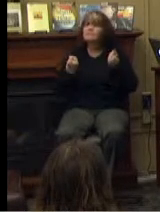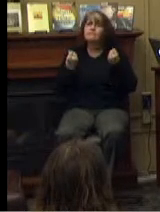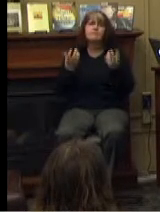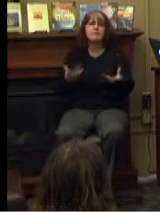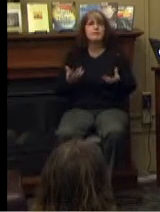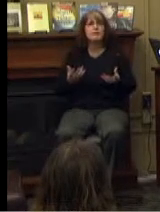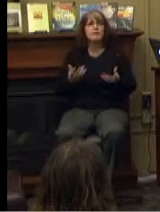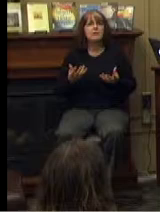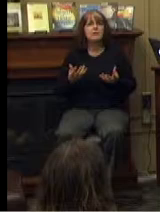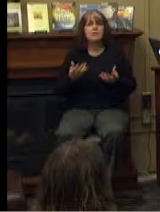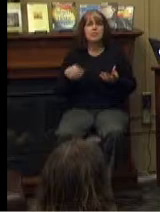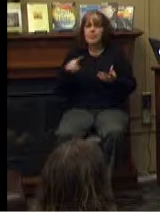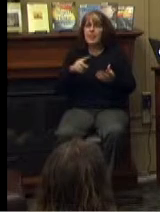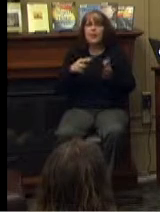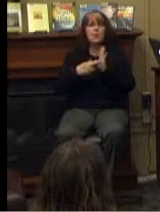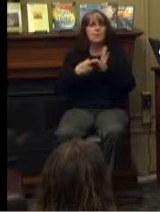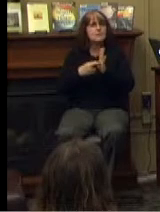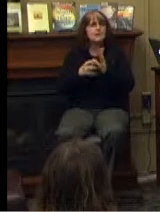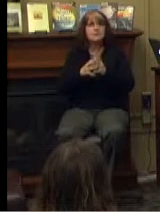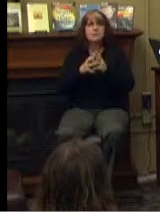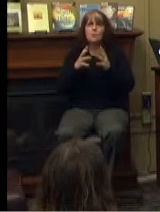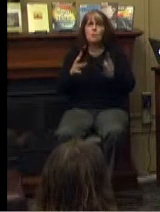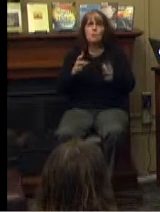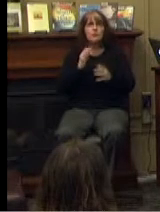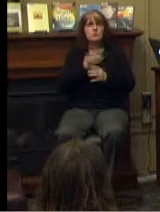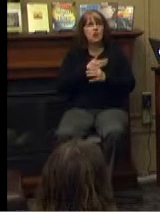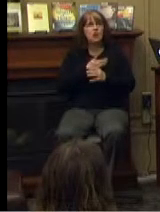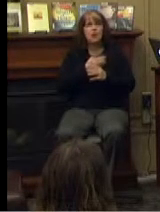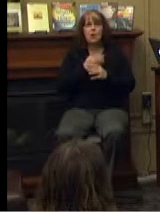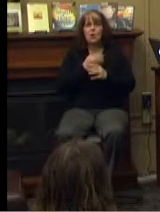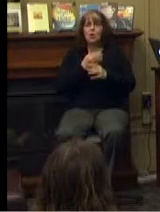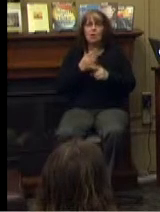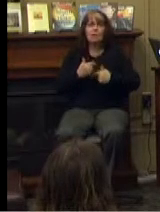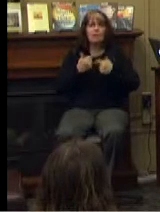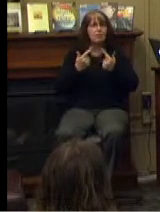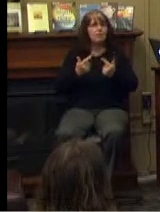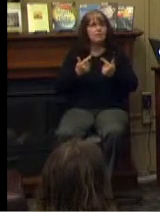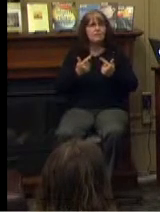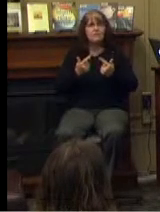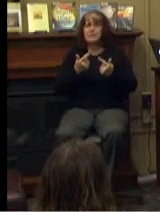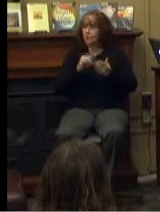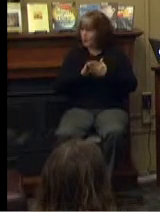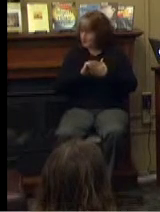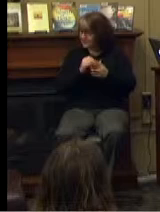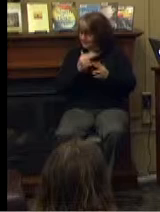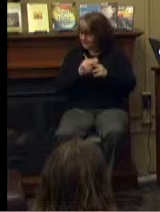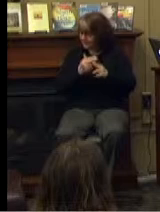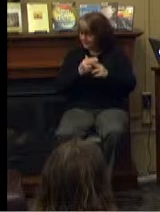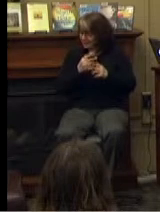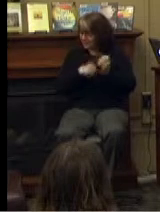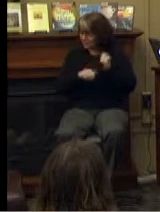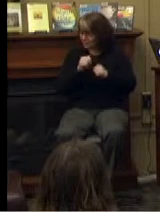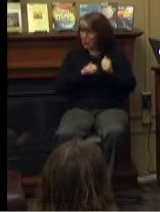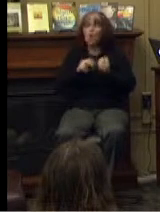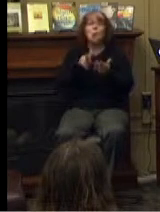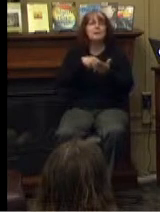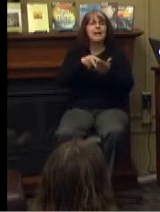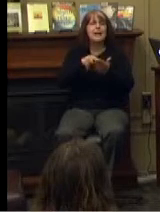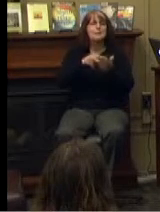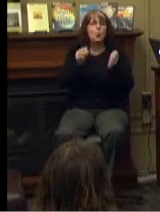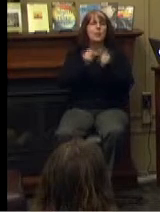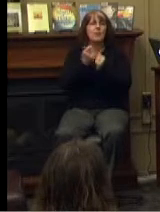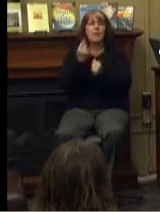of what we do. I'm not a great, what is that dancing show? Dancing with the Stars. Anybody watch that